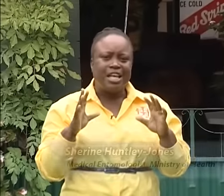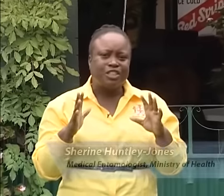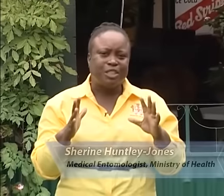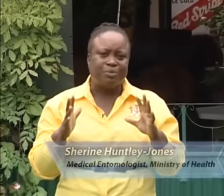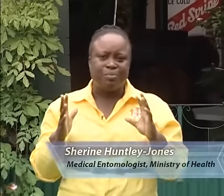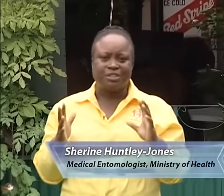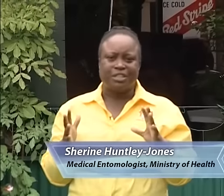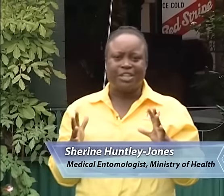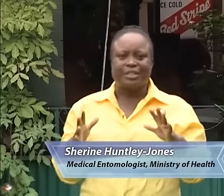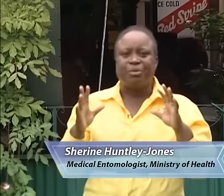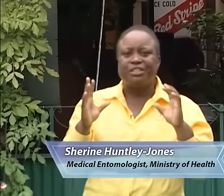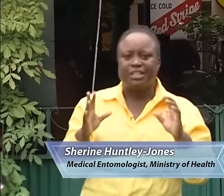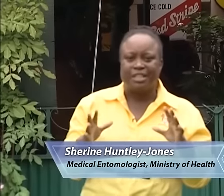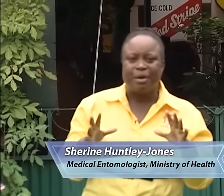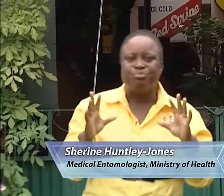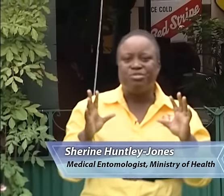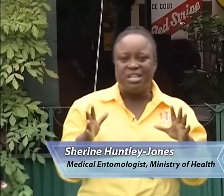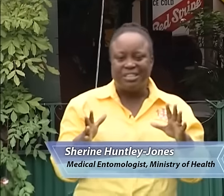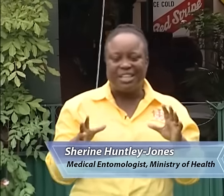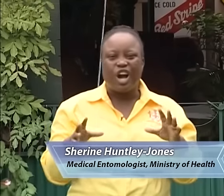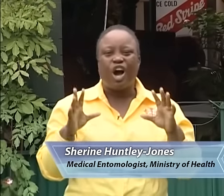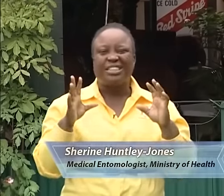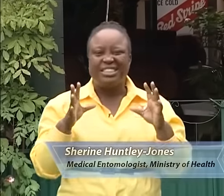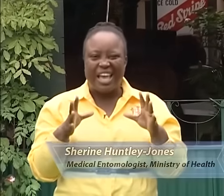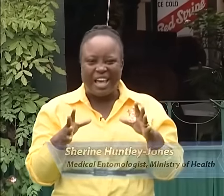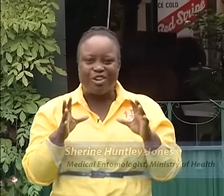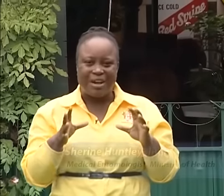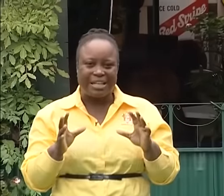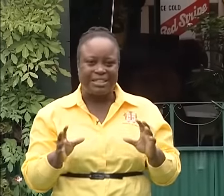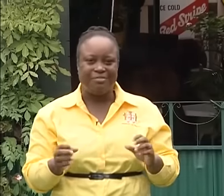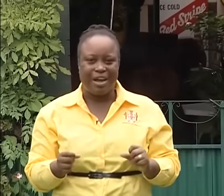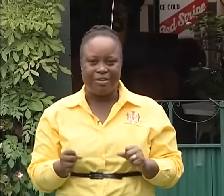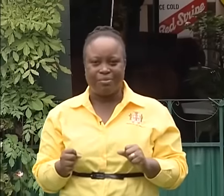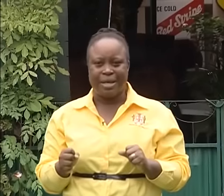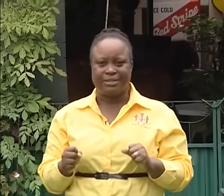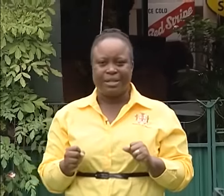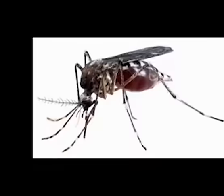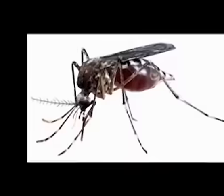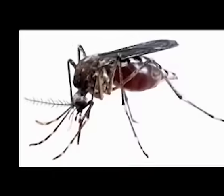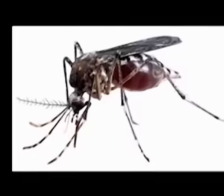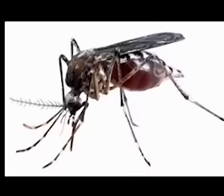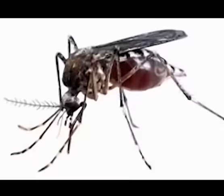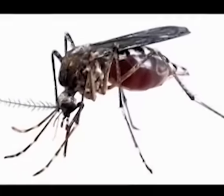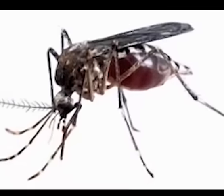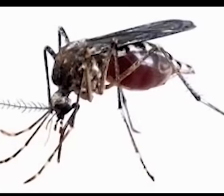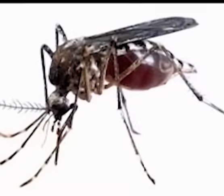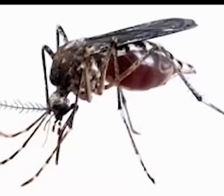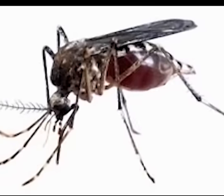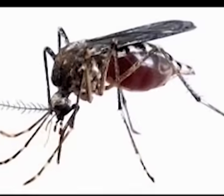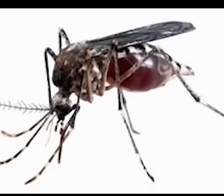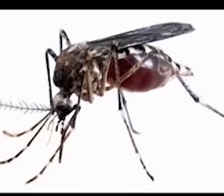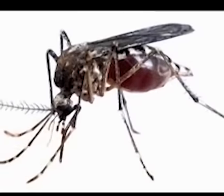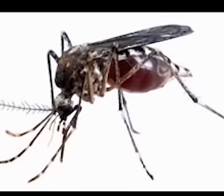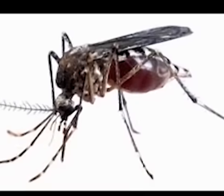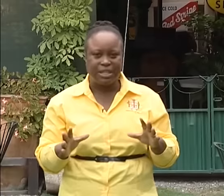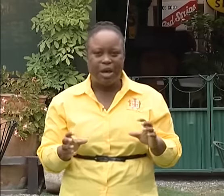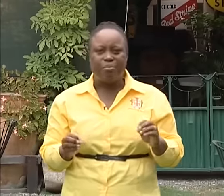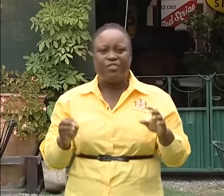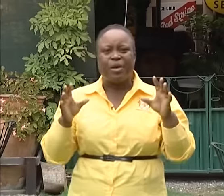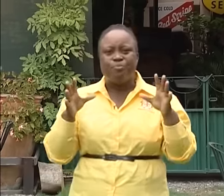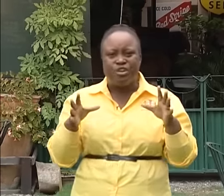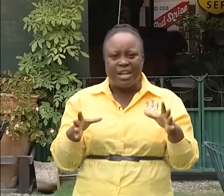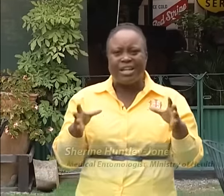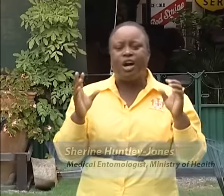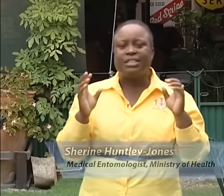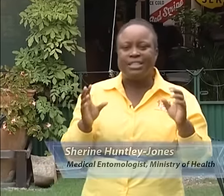The Aedes aegypti mosquito is a mosquito that breeds in a containerized environment. They do not breed in rivers and drains,